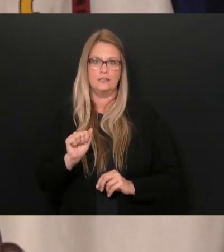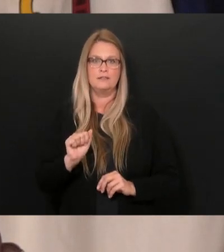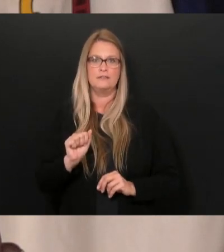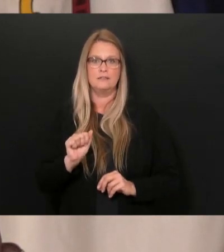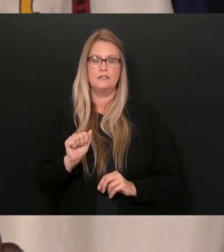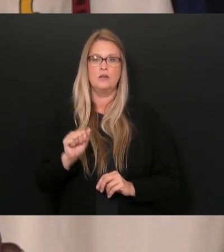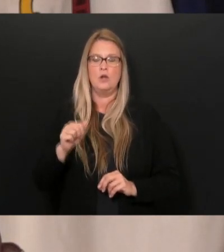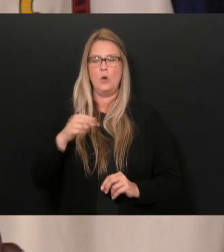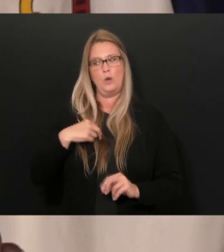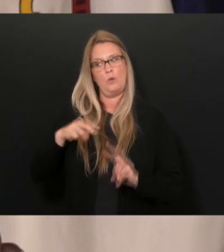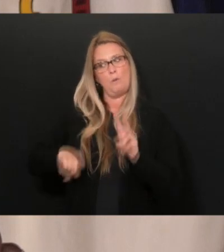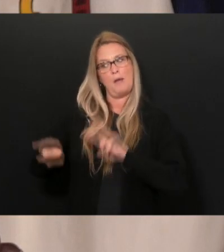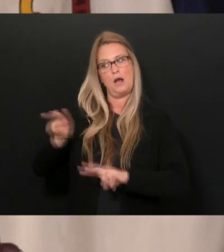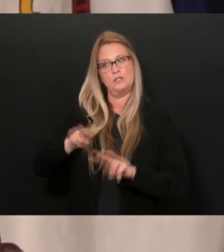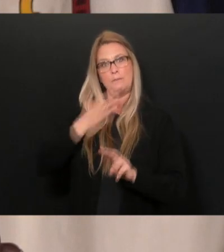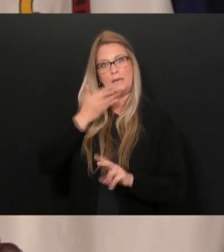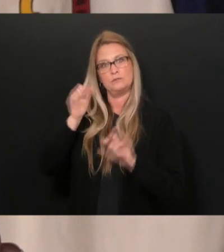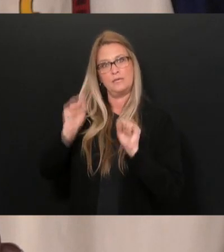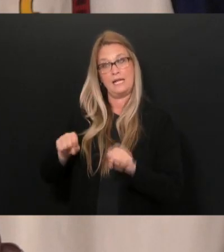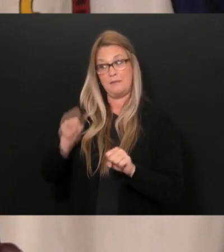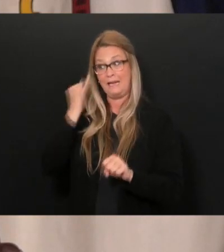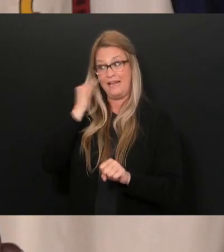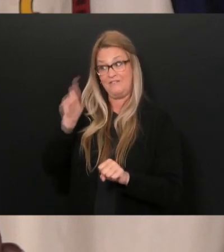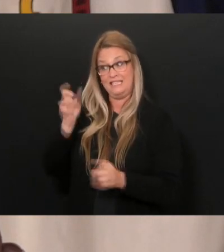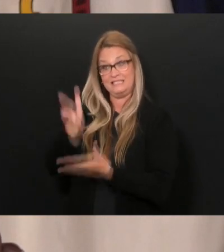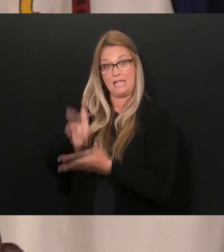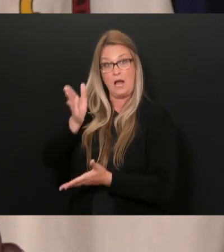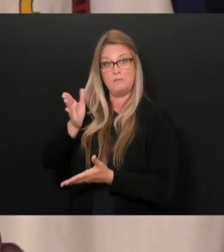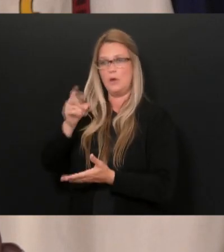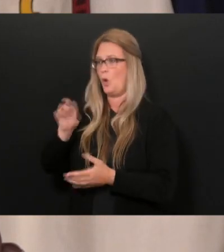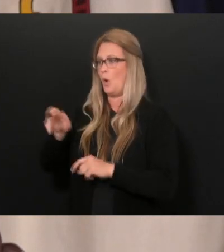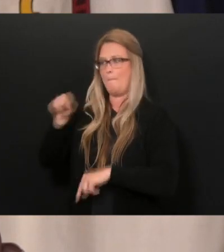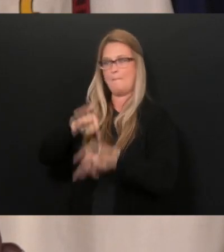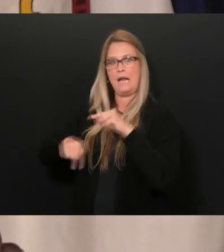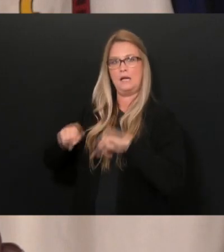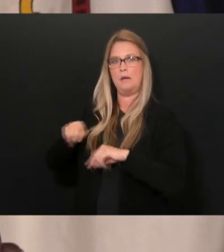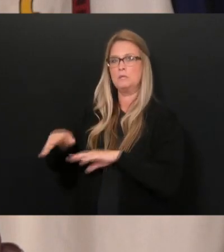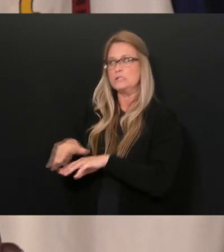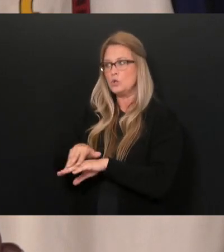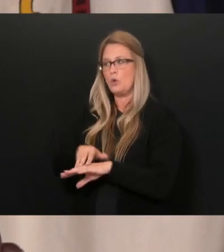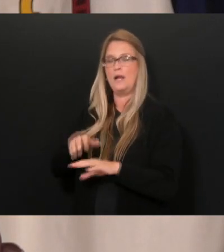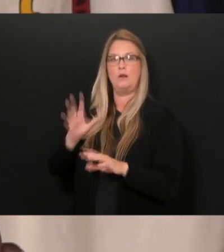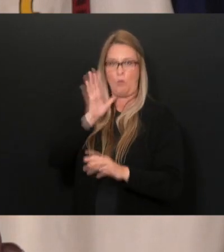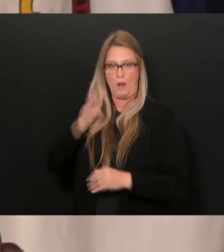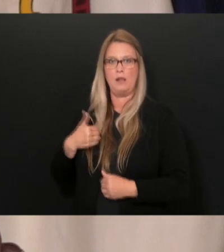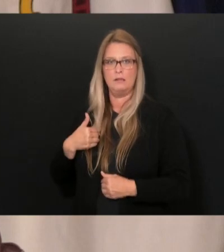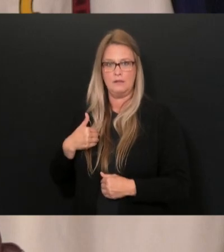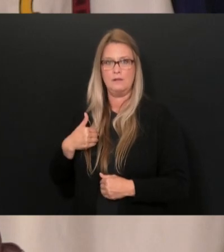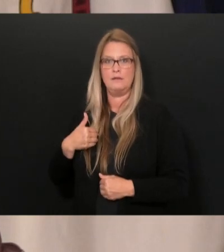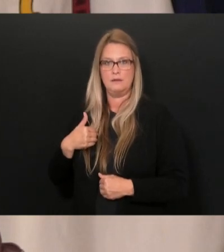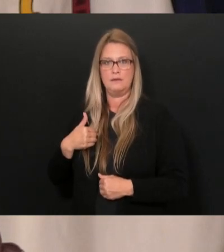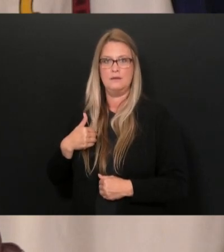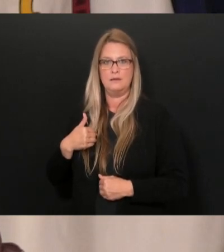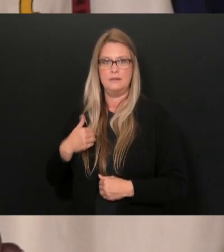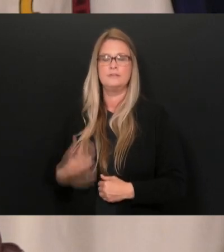watch it as best we can, and if we've got to stop or we've got to back up or slow down, we'll do any one of the